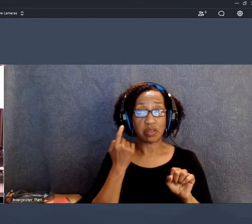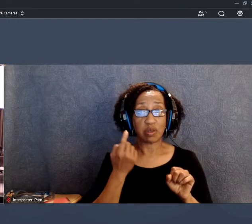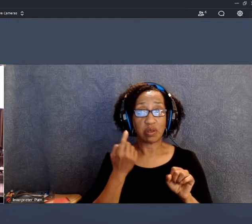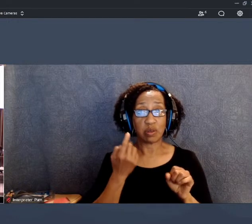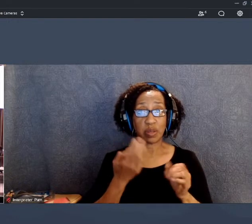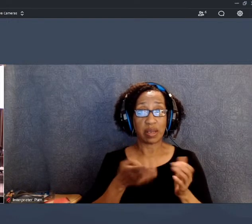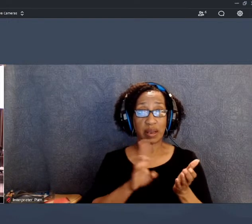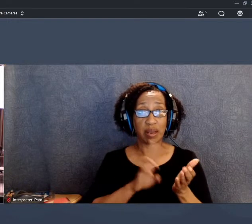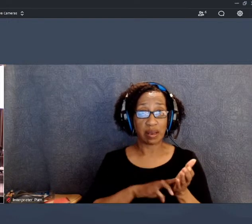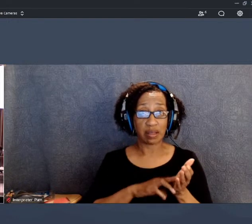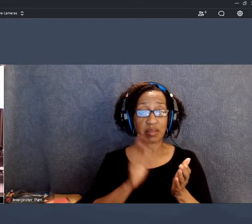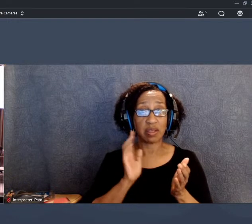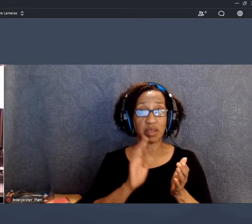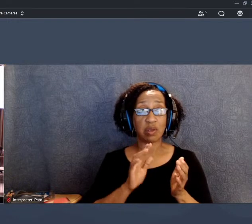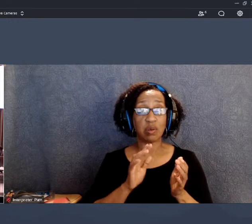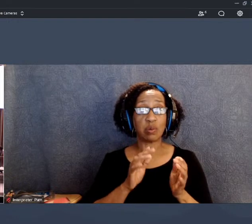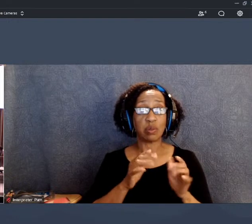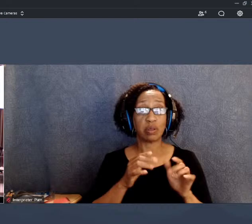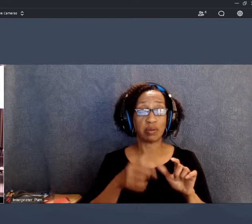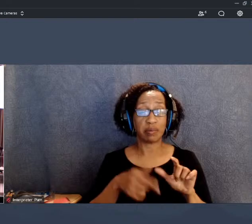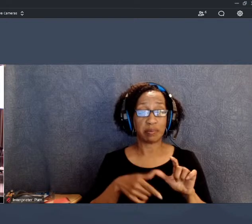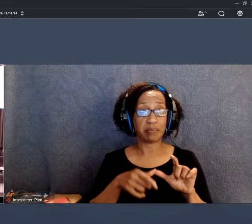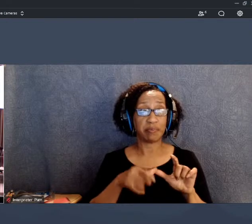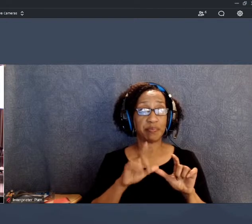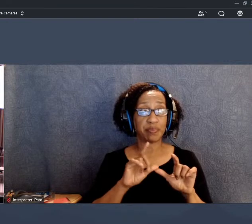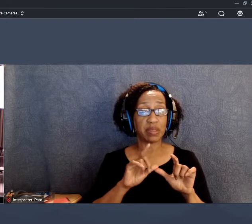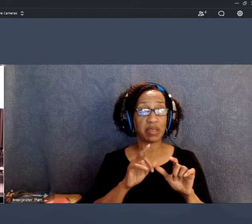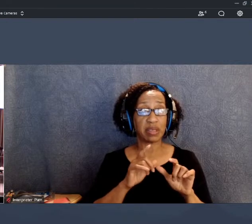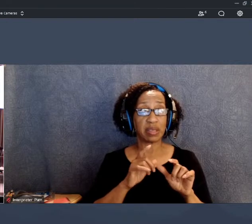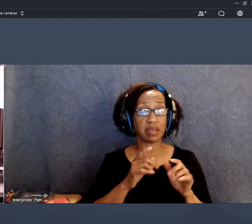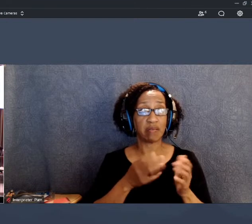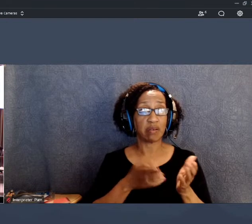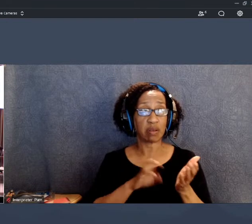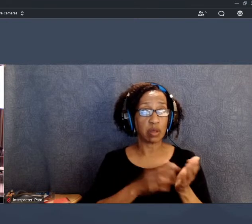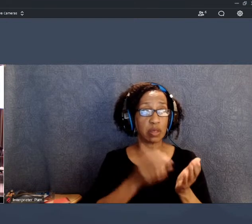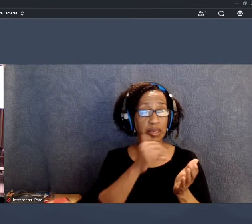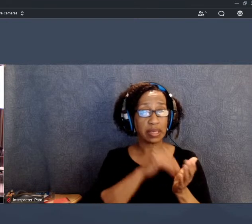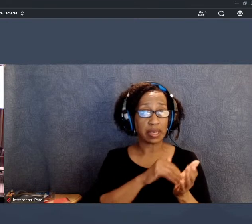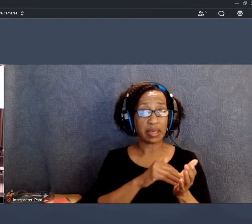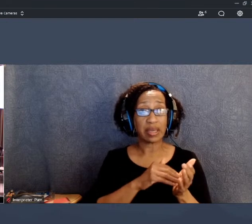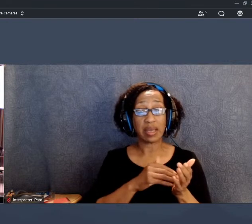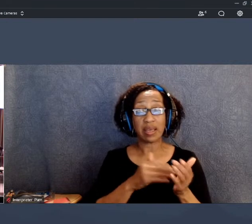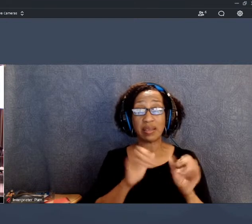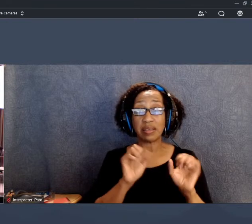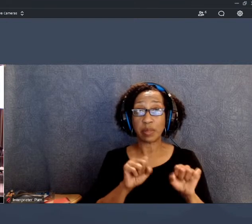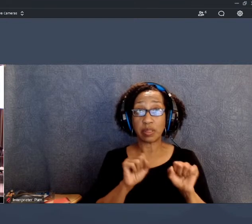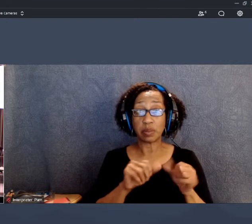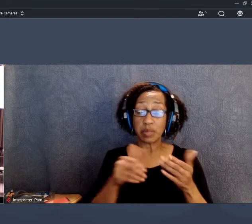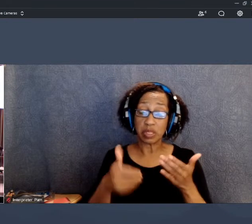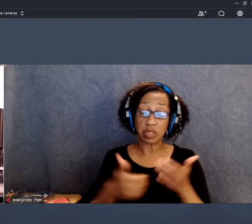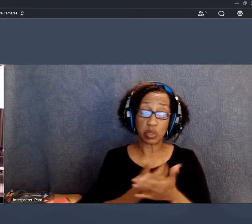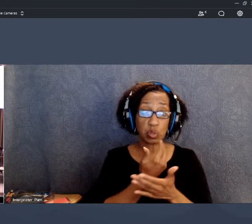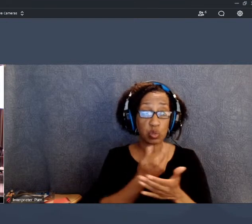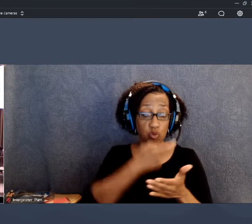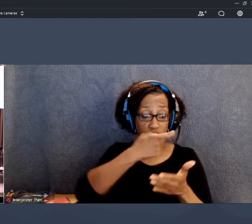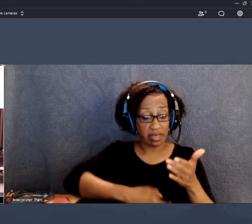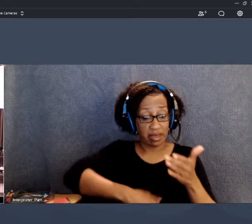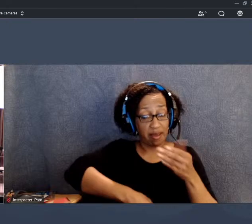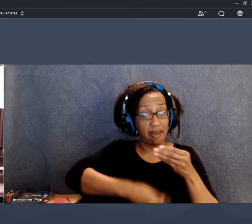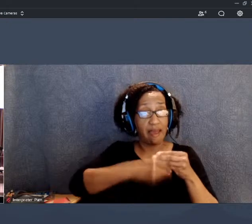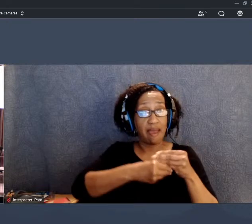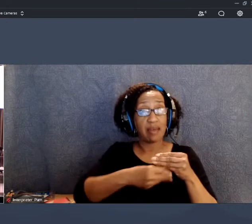renewed may be hit with a new fee called eviction fee in the event. So I